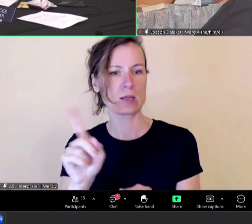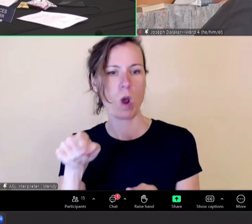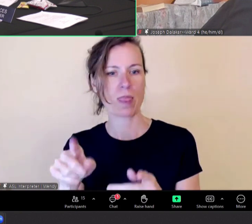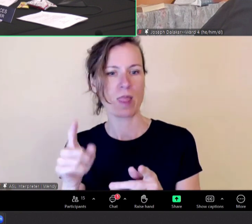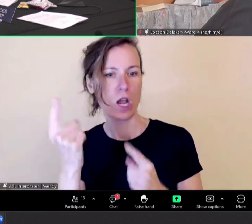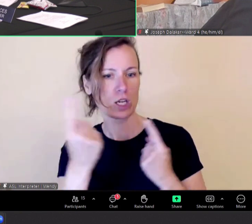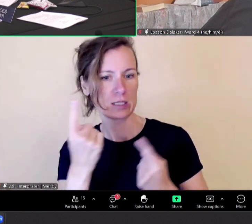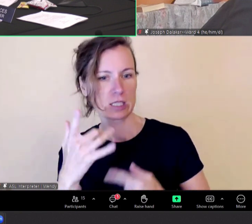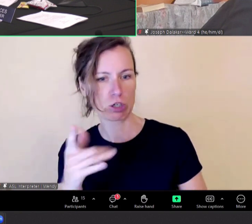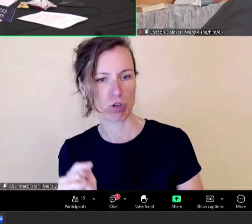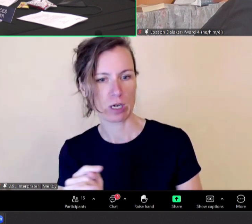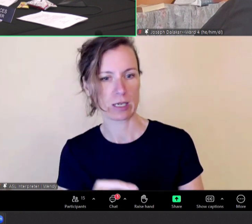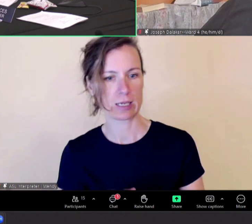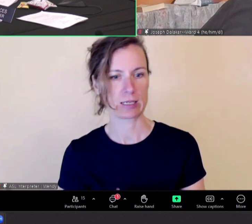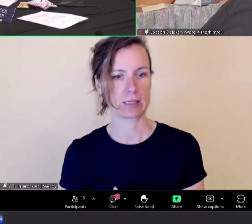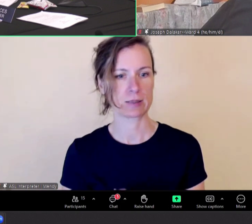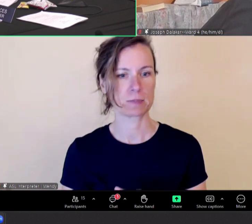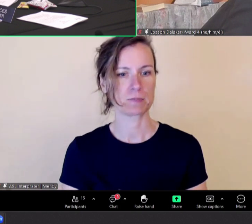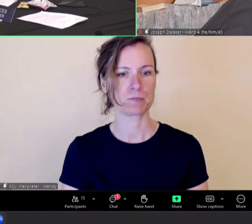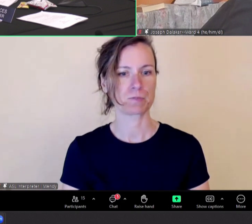consideration implementing cameras,